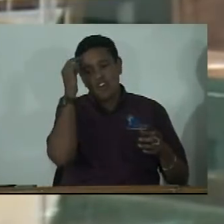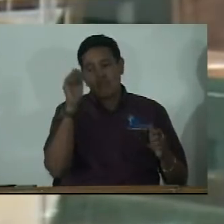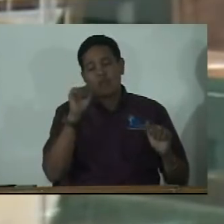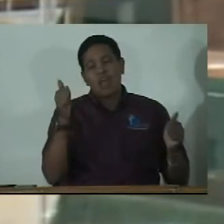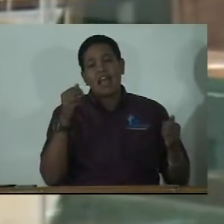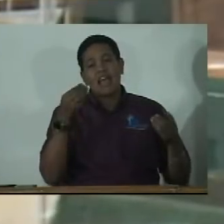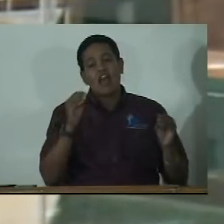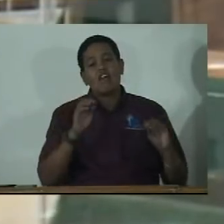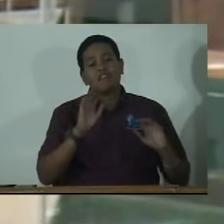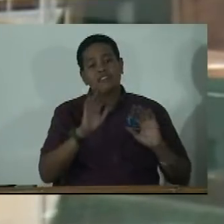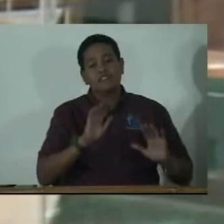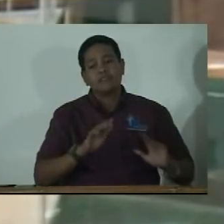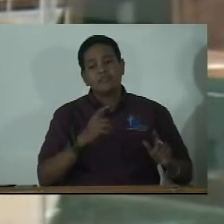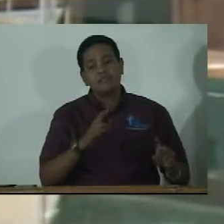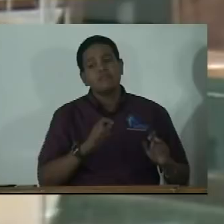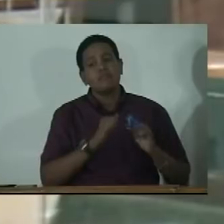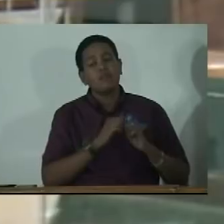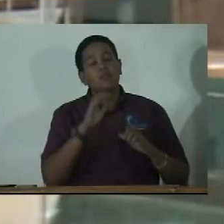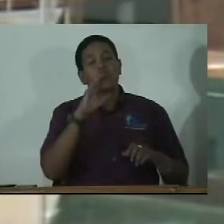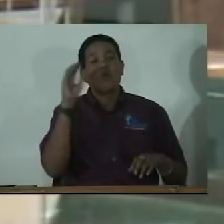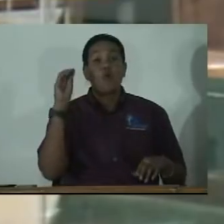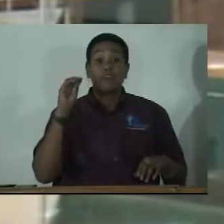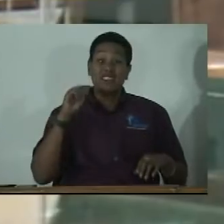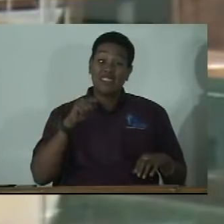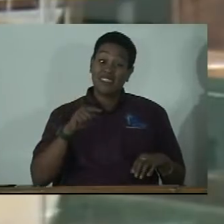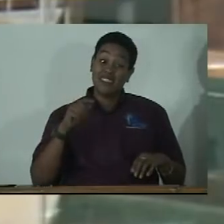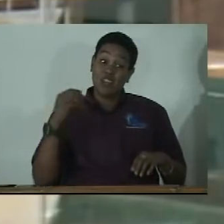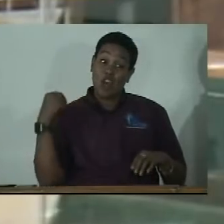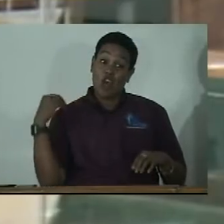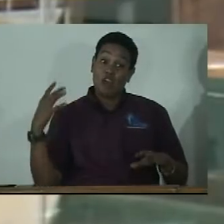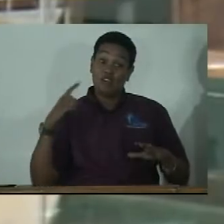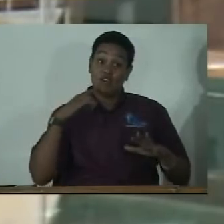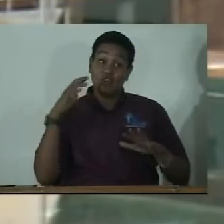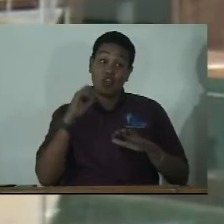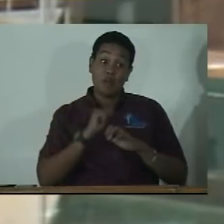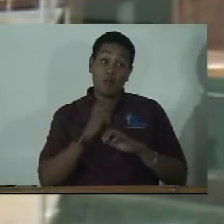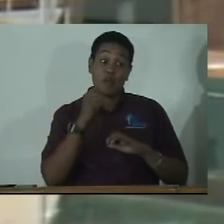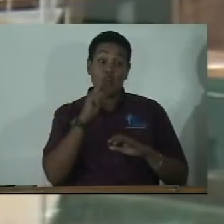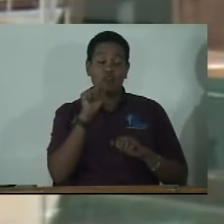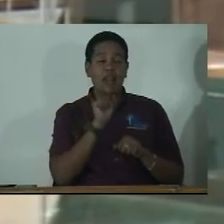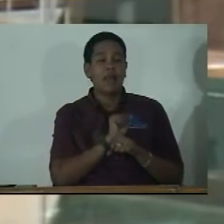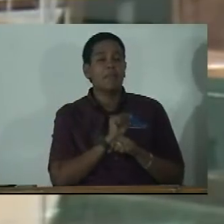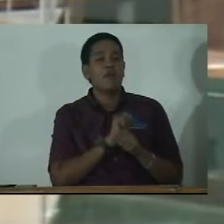office with the corporation, and such officer so appointed or so employed in